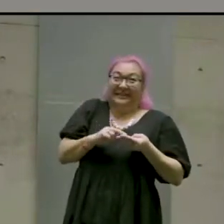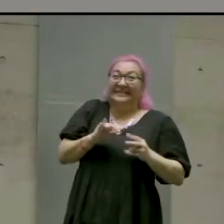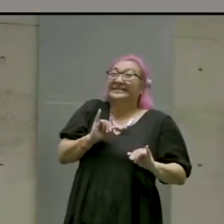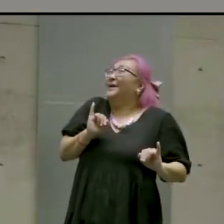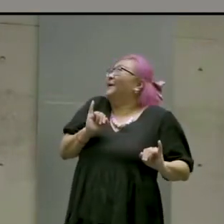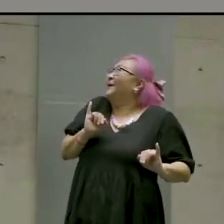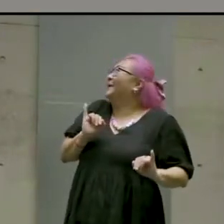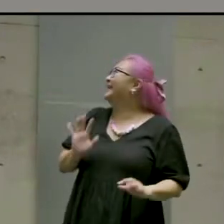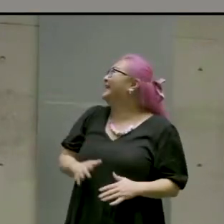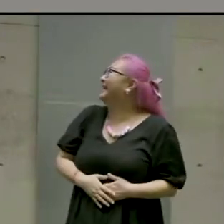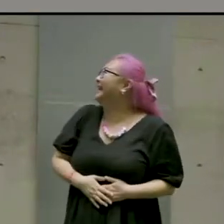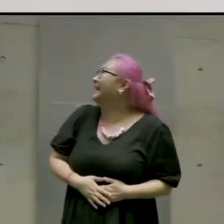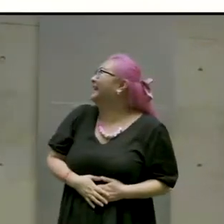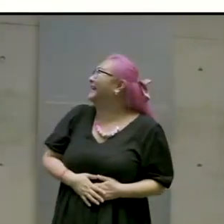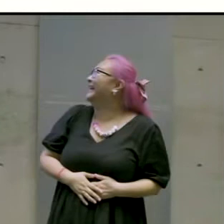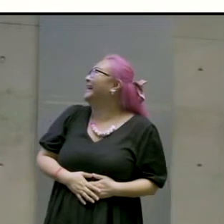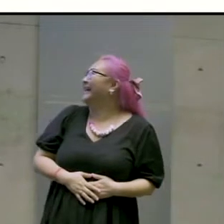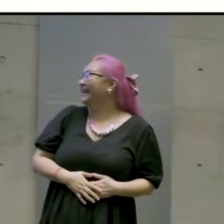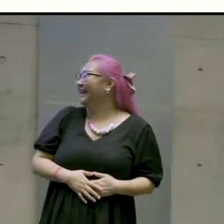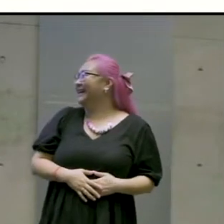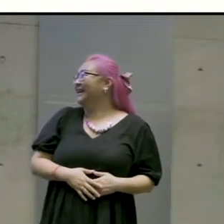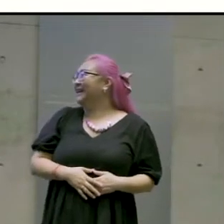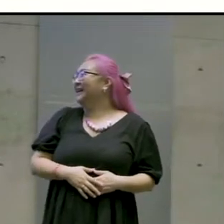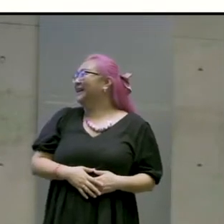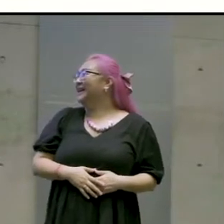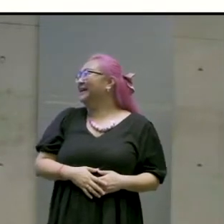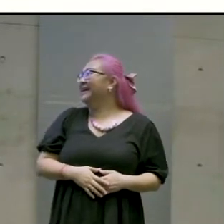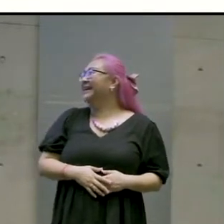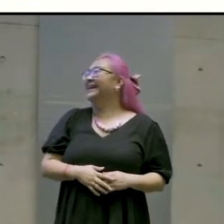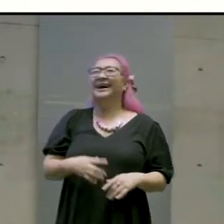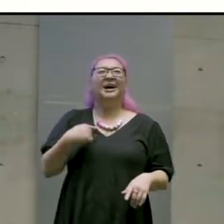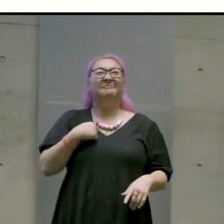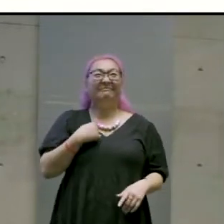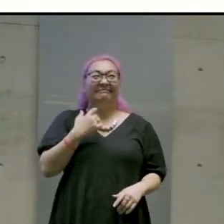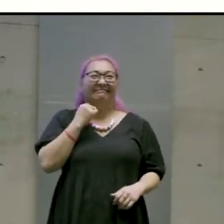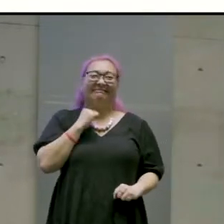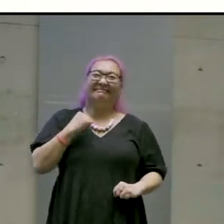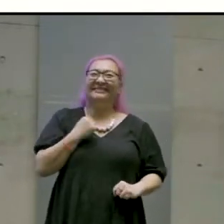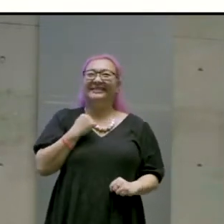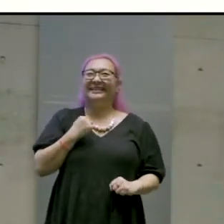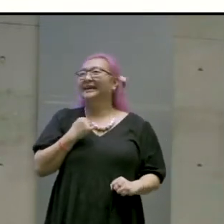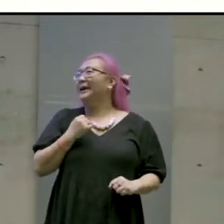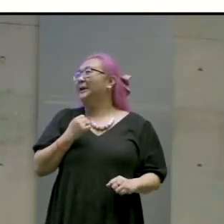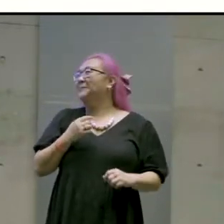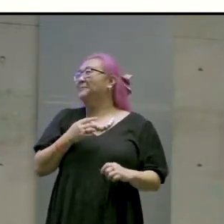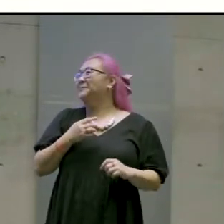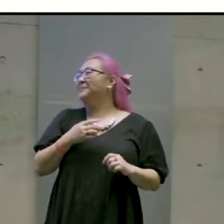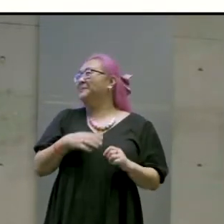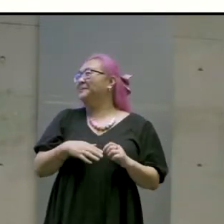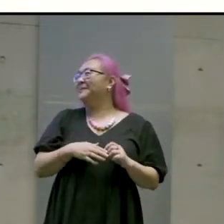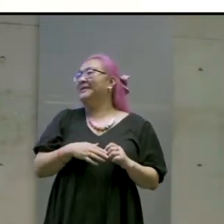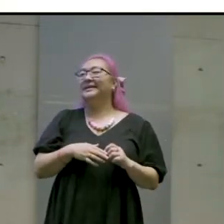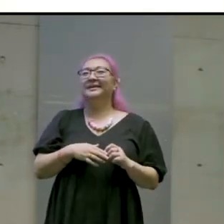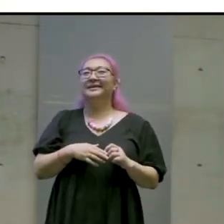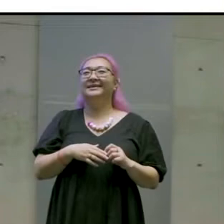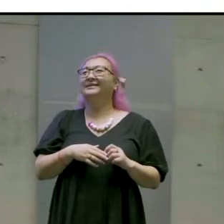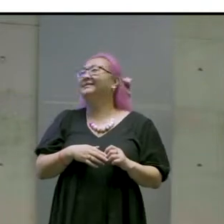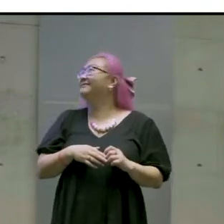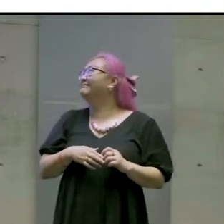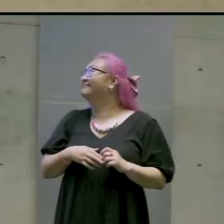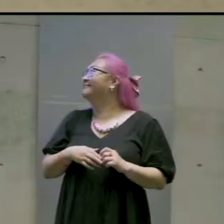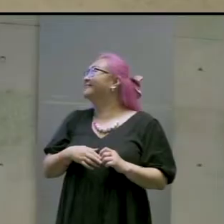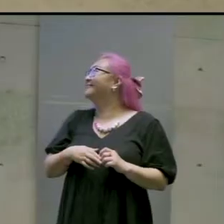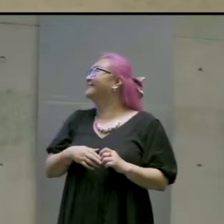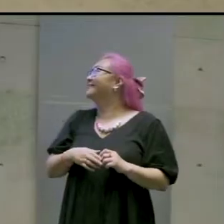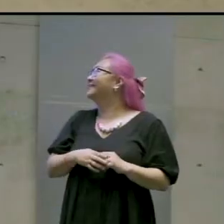no. Okay, so I was afraid this might happen. We might have to go without slides in a minute. Well, we'll see how it goes. All